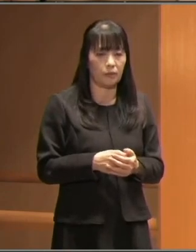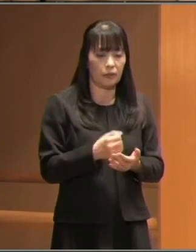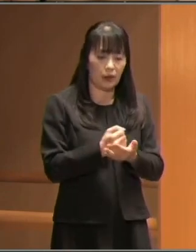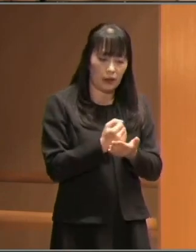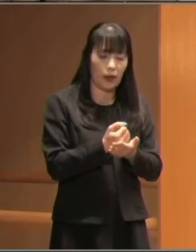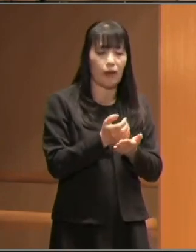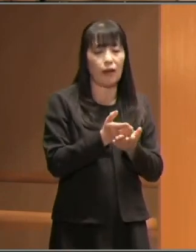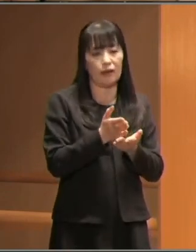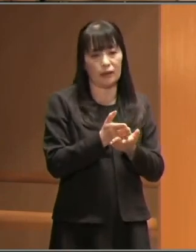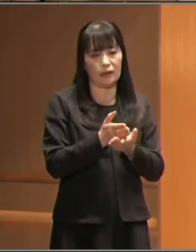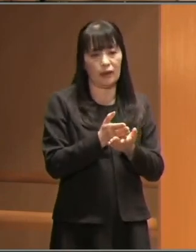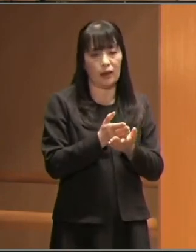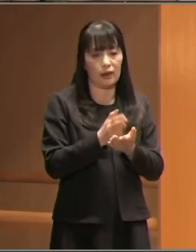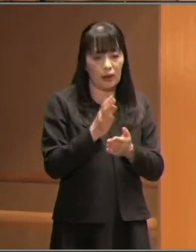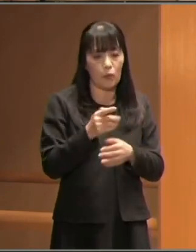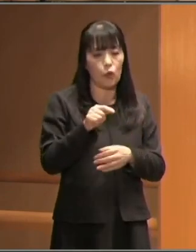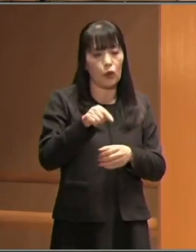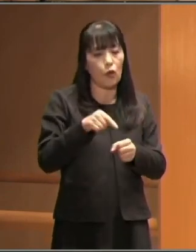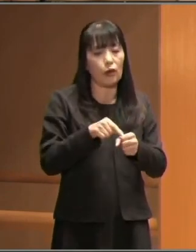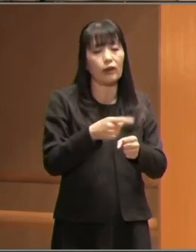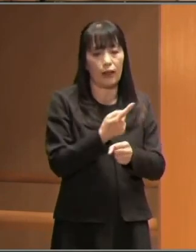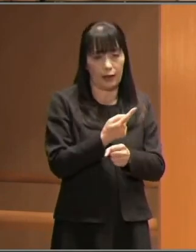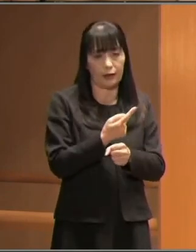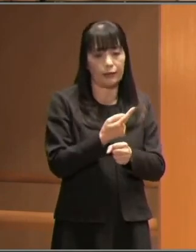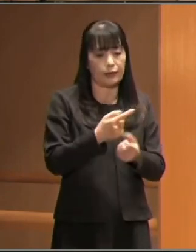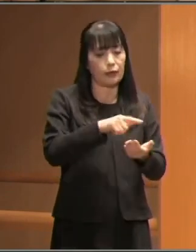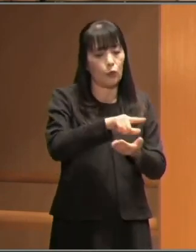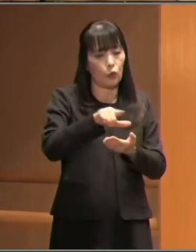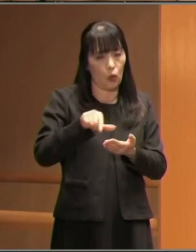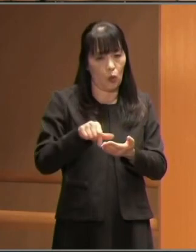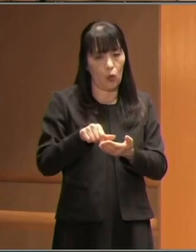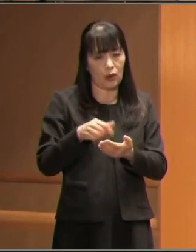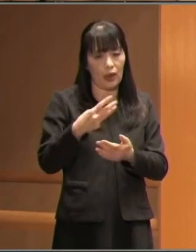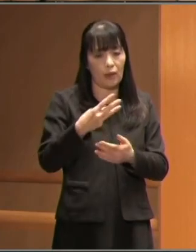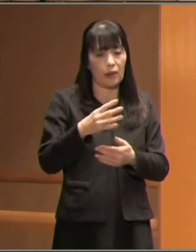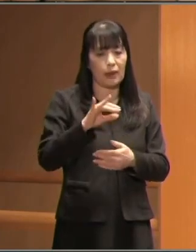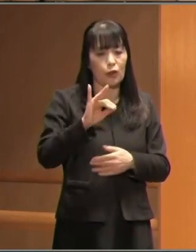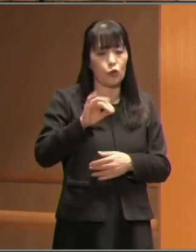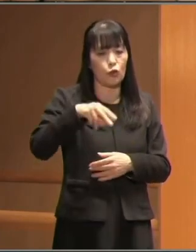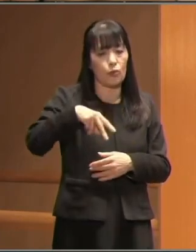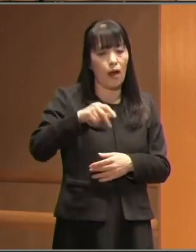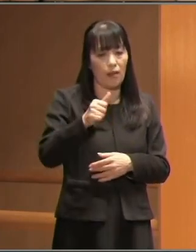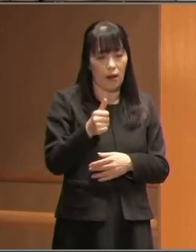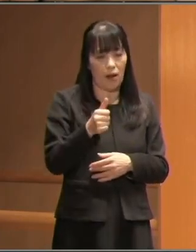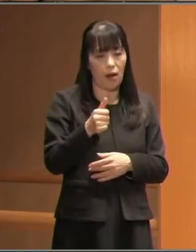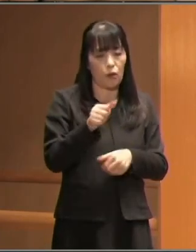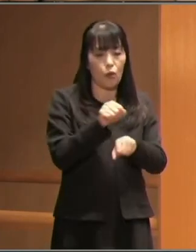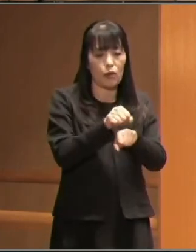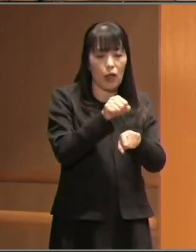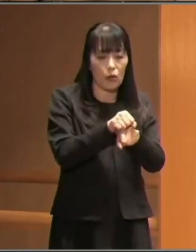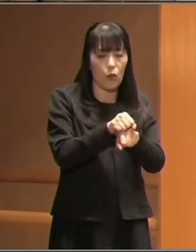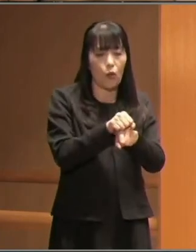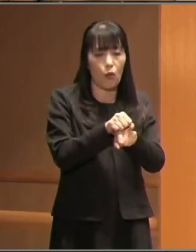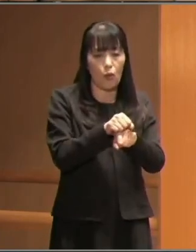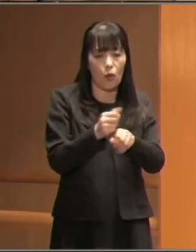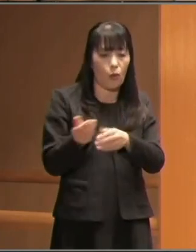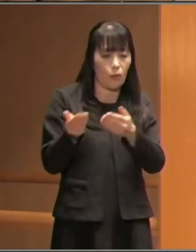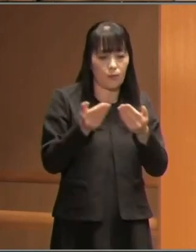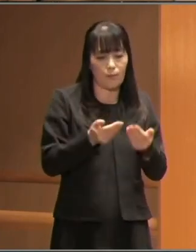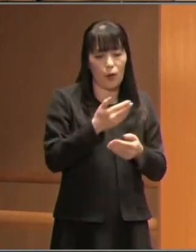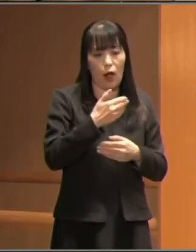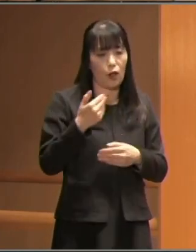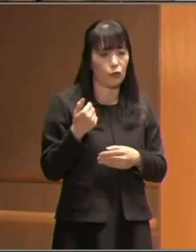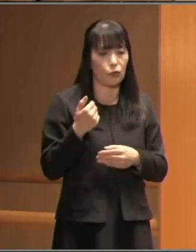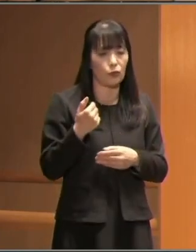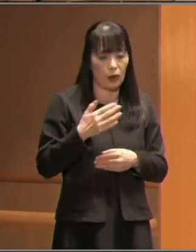the paper bush paper were not, after all, used. Yet,